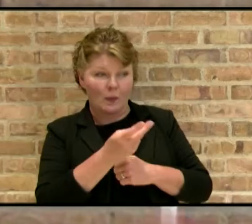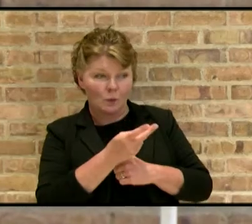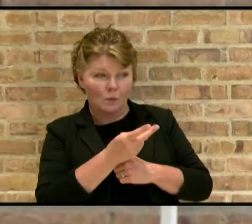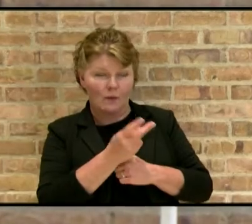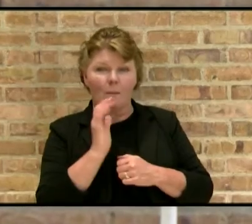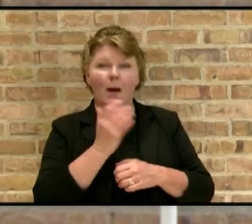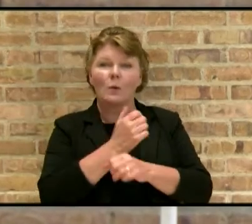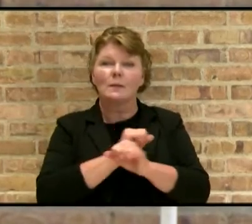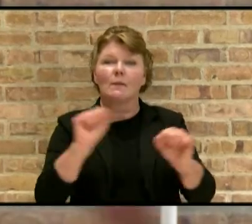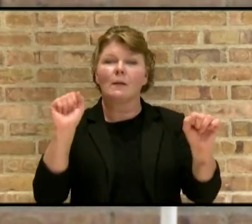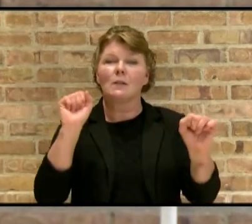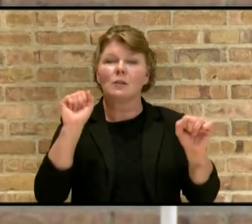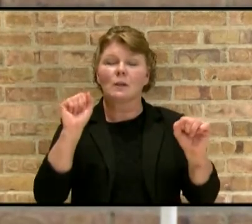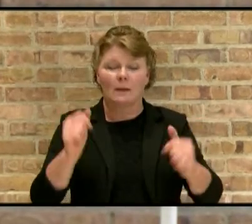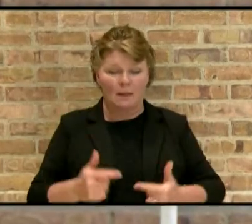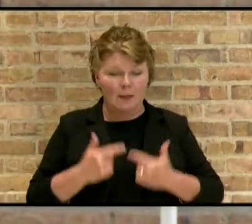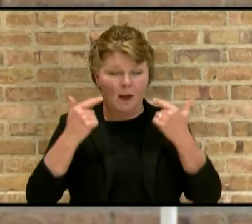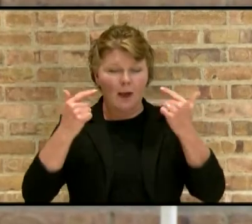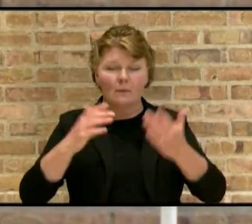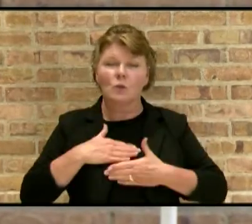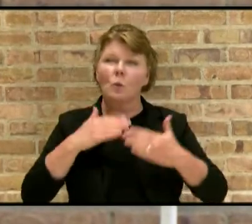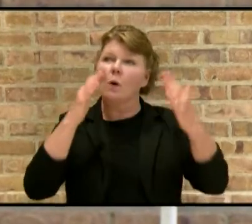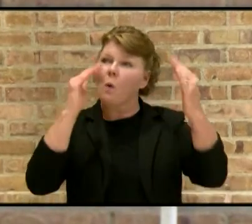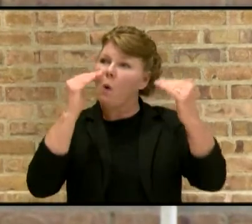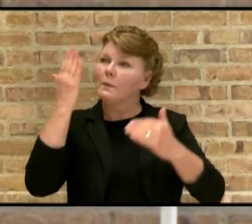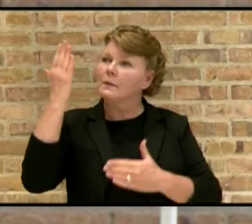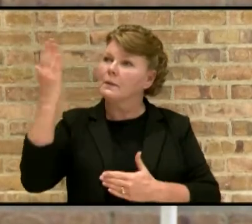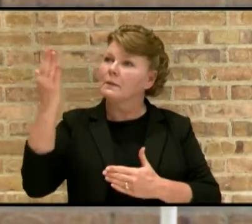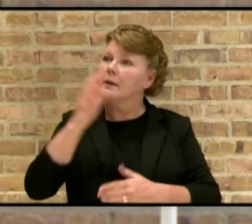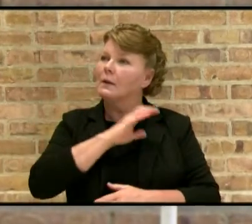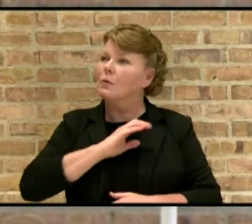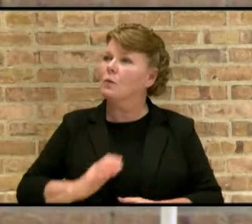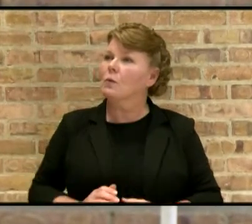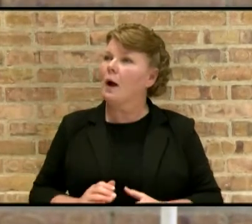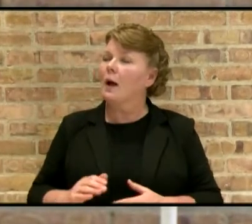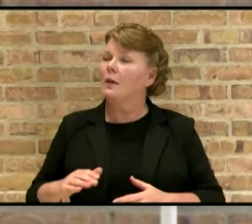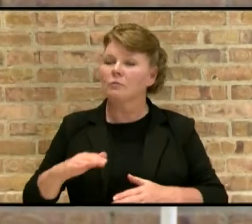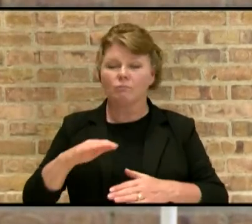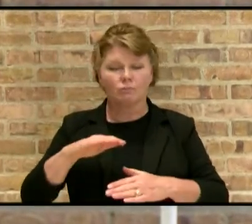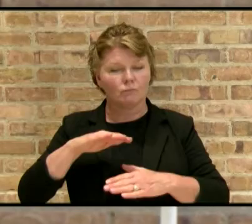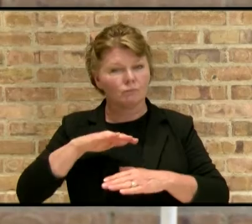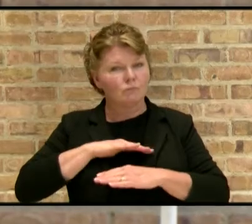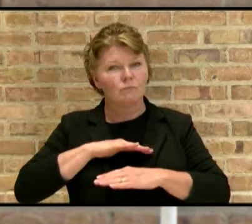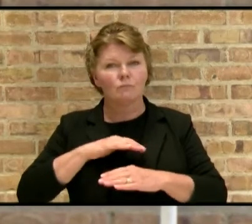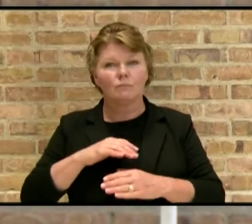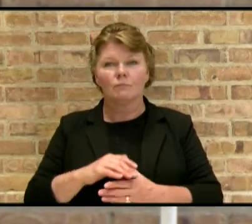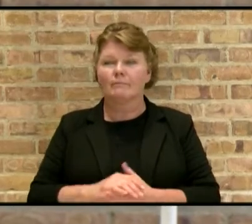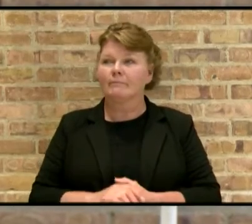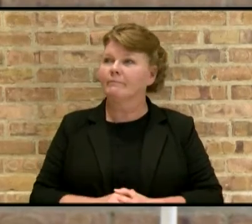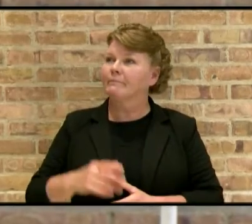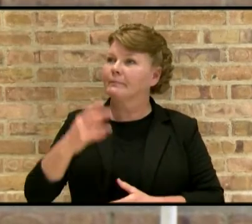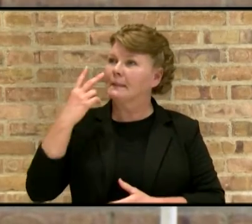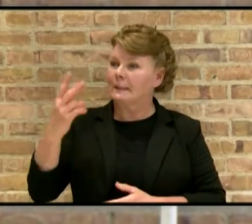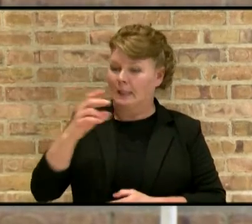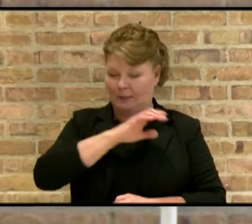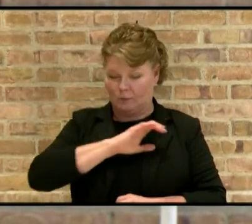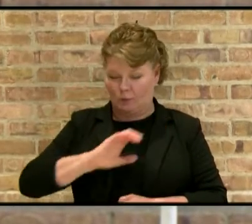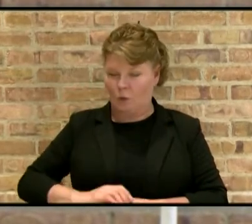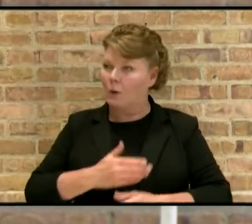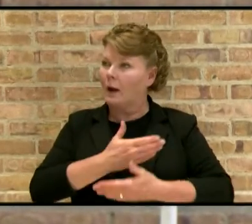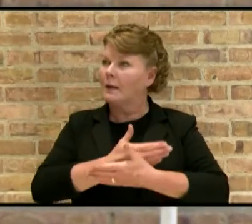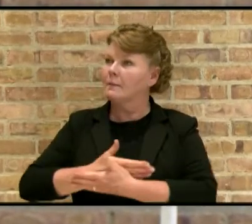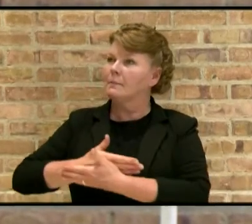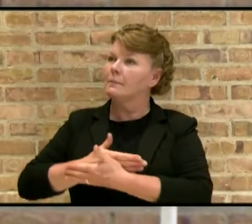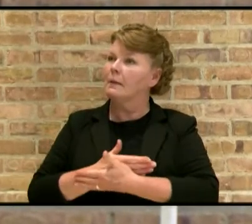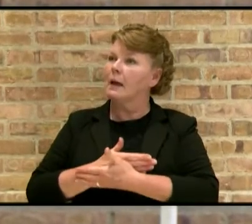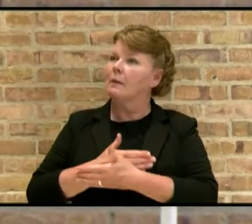salvation, our life, our joyous hopes in Christ is complete. Receive him as the Christ child, our